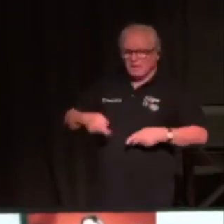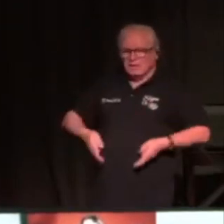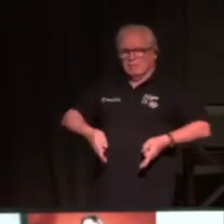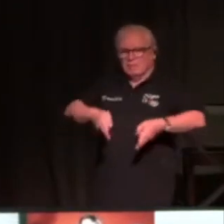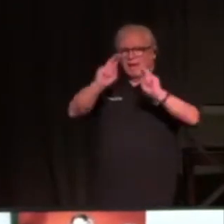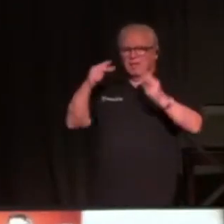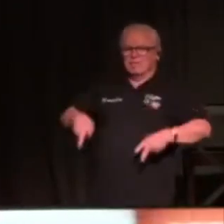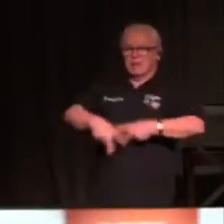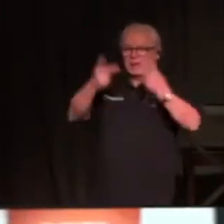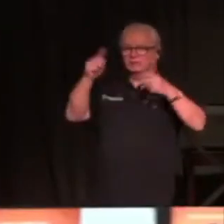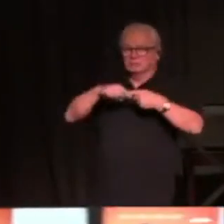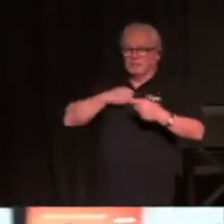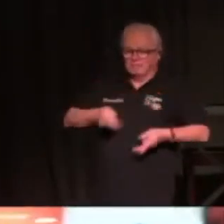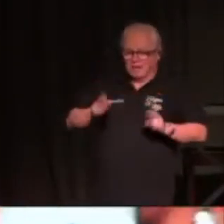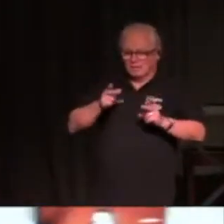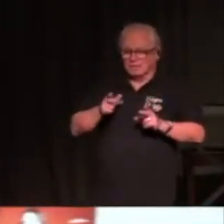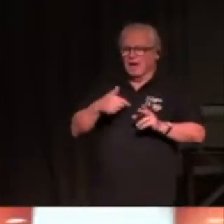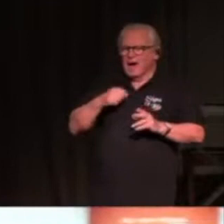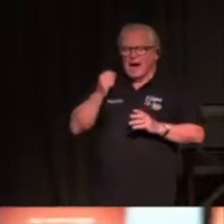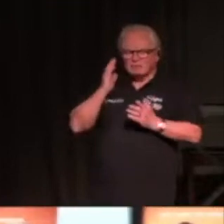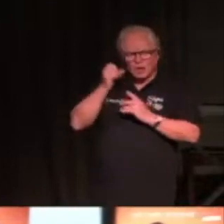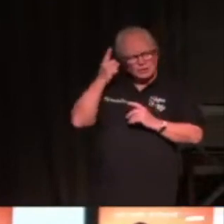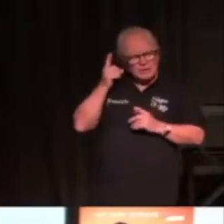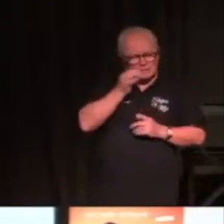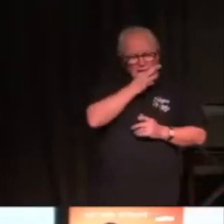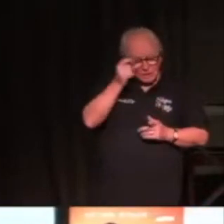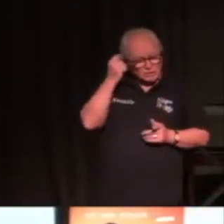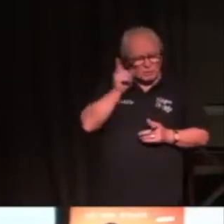sure. Do you understand what I'm saying?